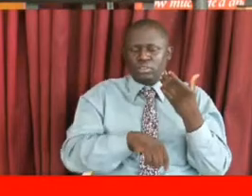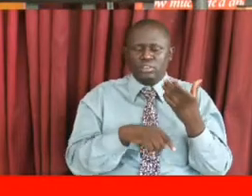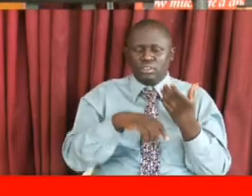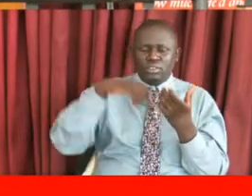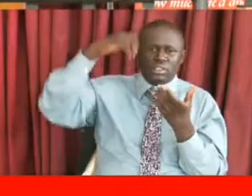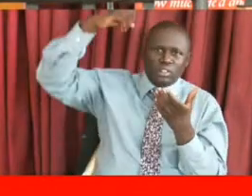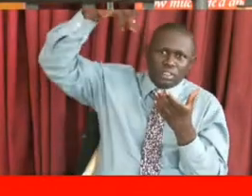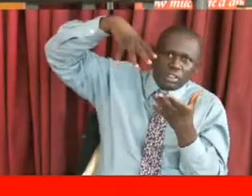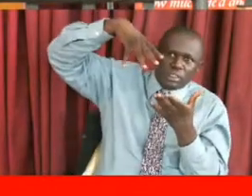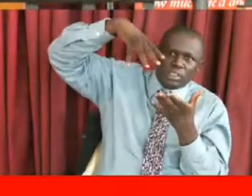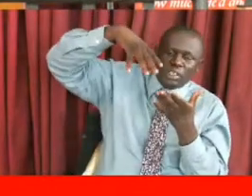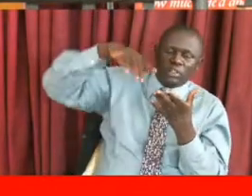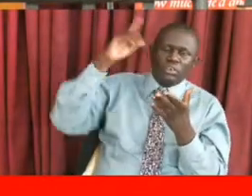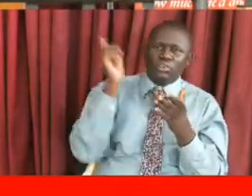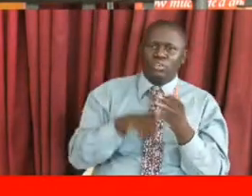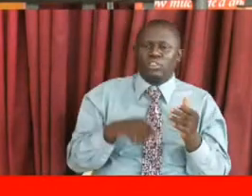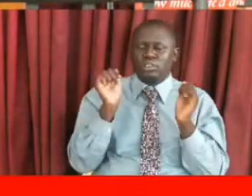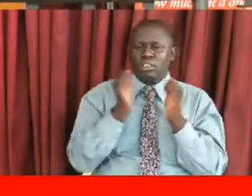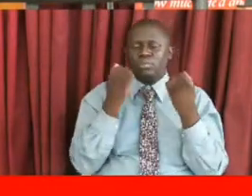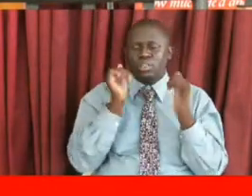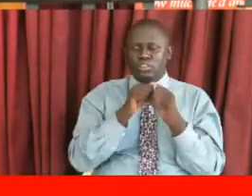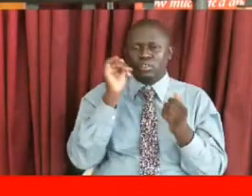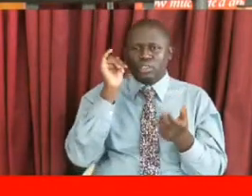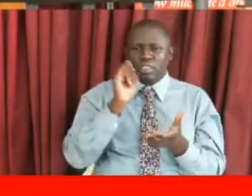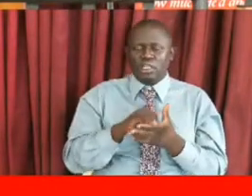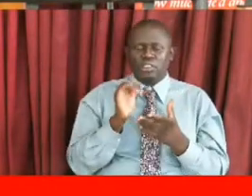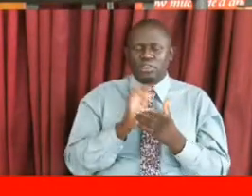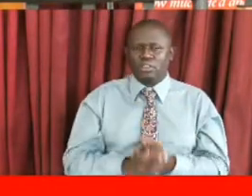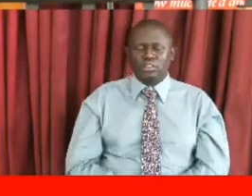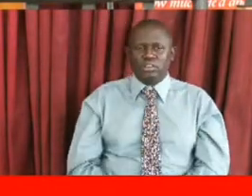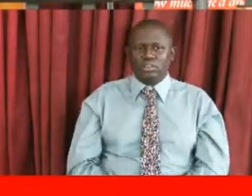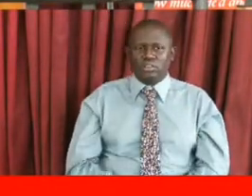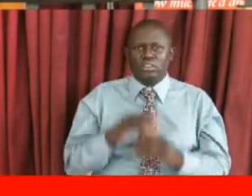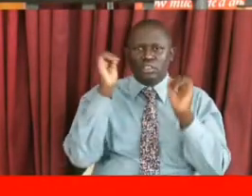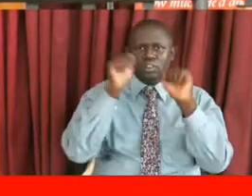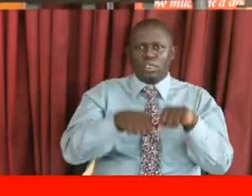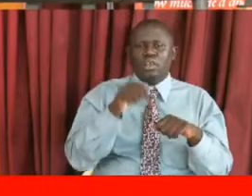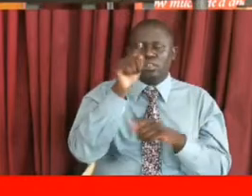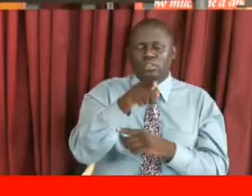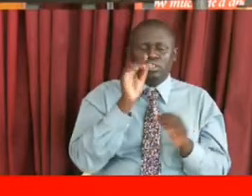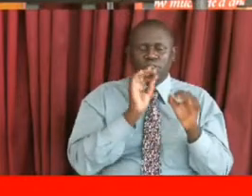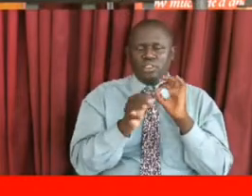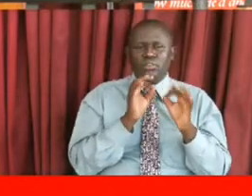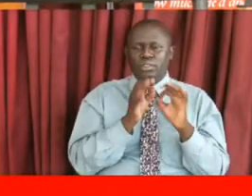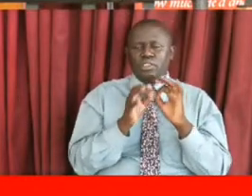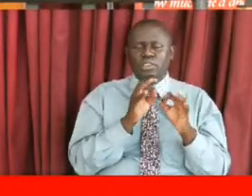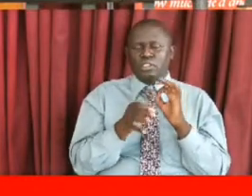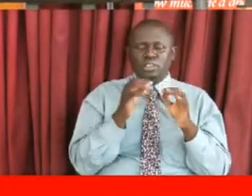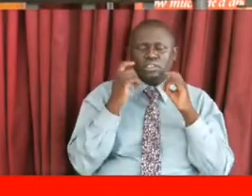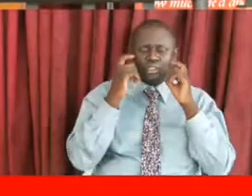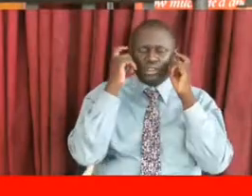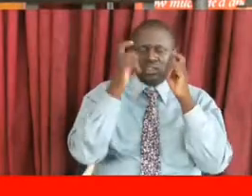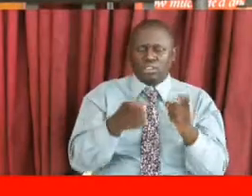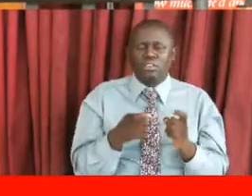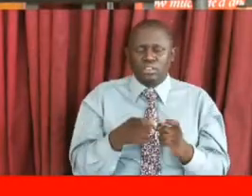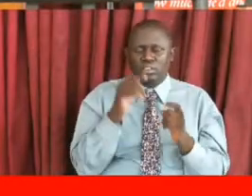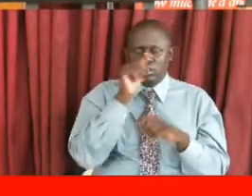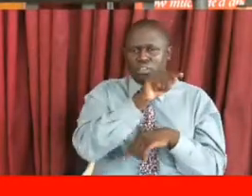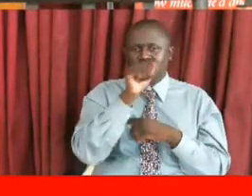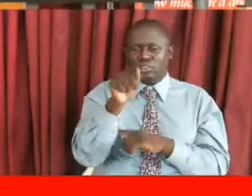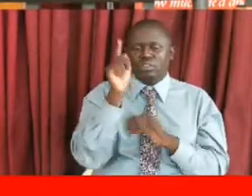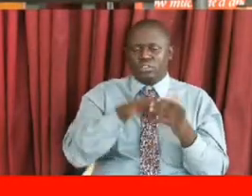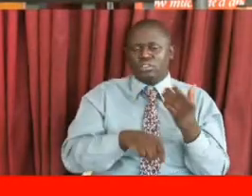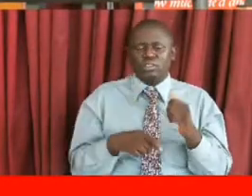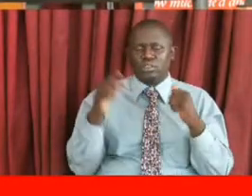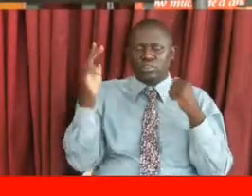there's a lot going on with it that is the seven and those are the seven thund it